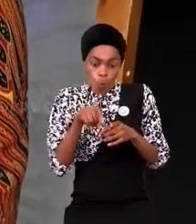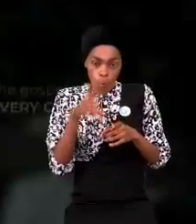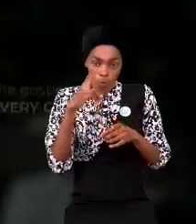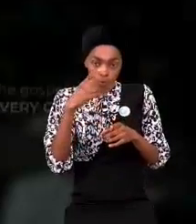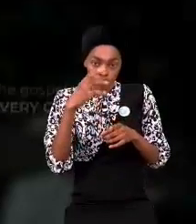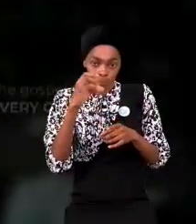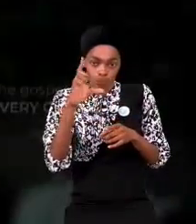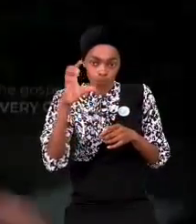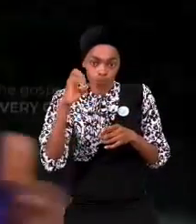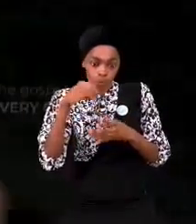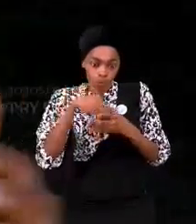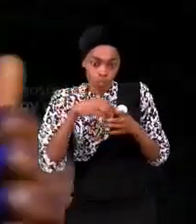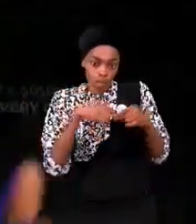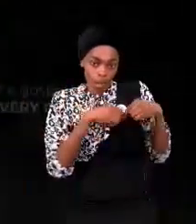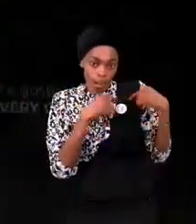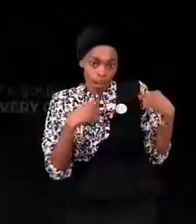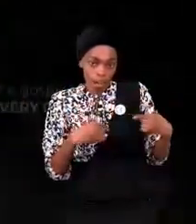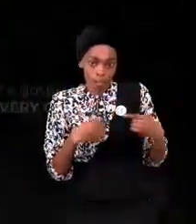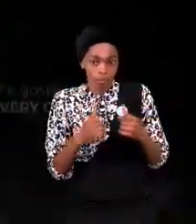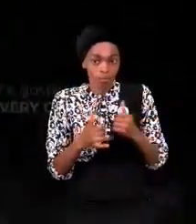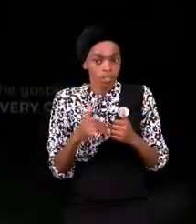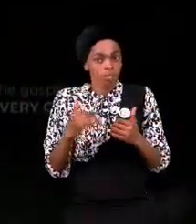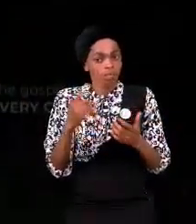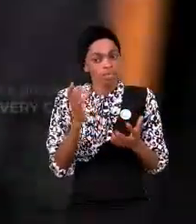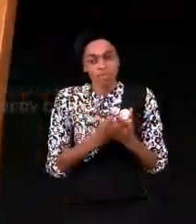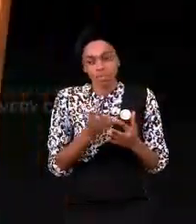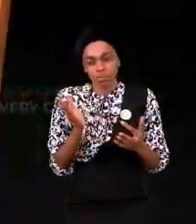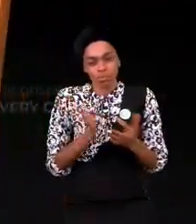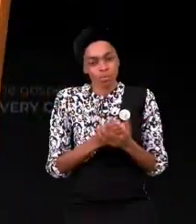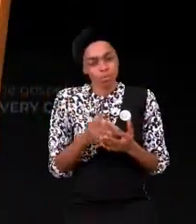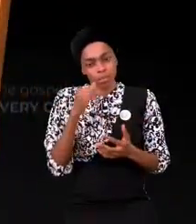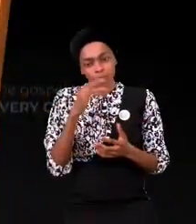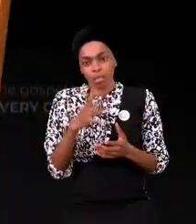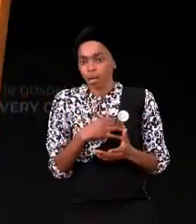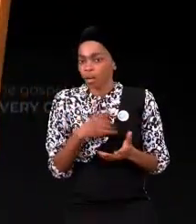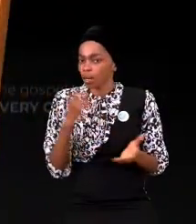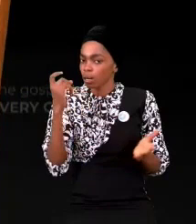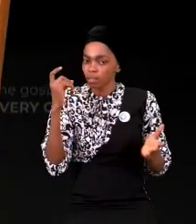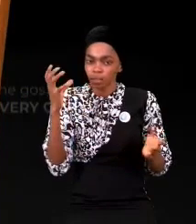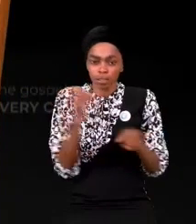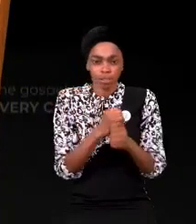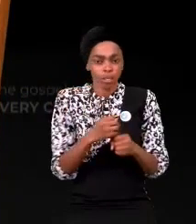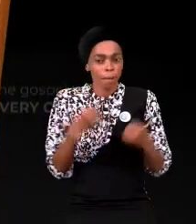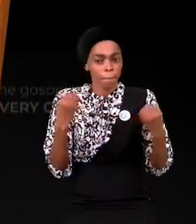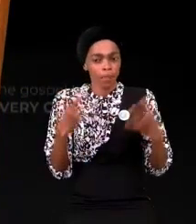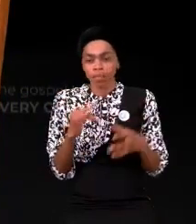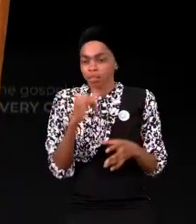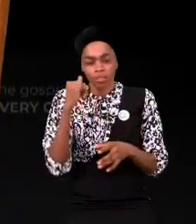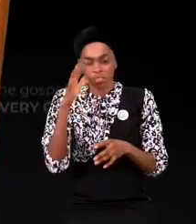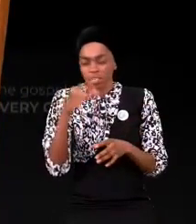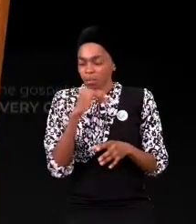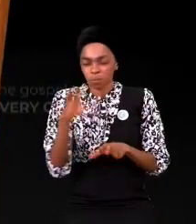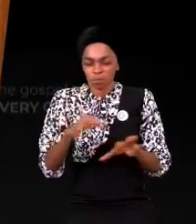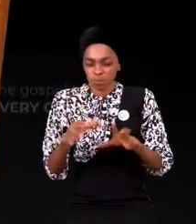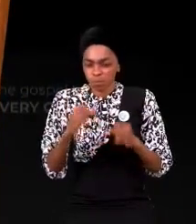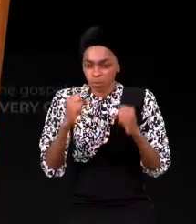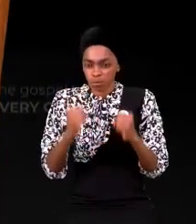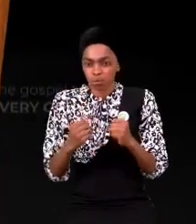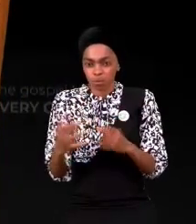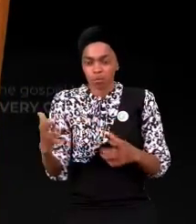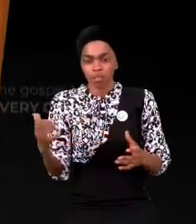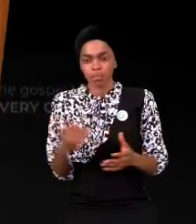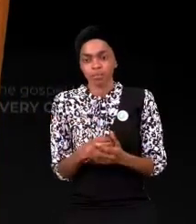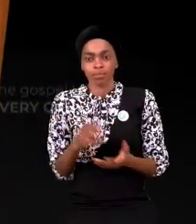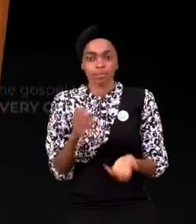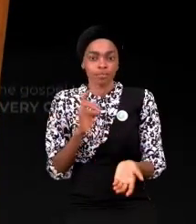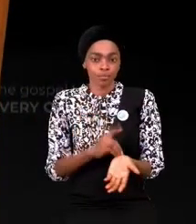things. I cannot do any strong thing. The case of the woman with hole in